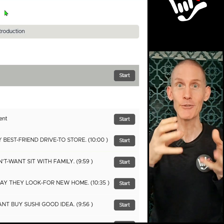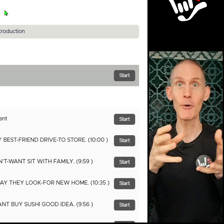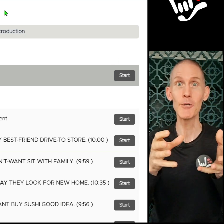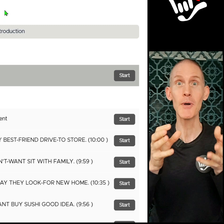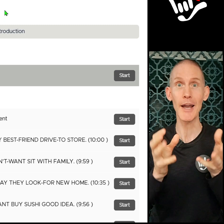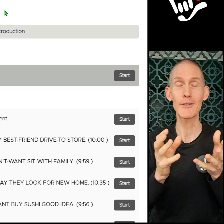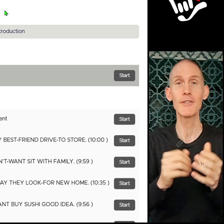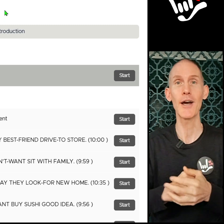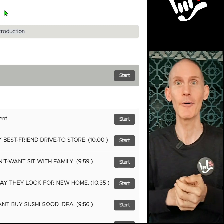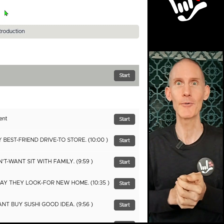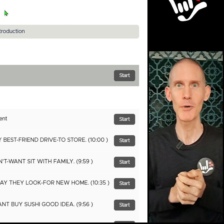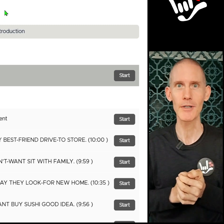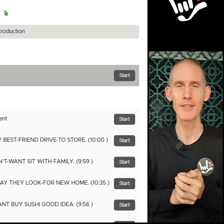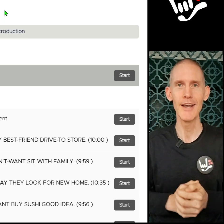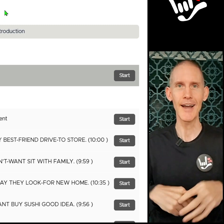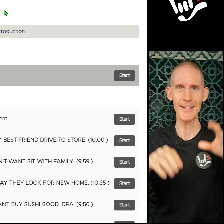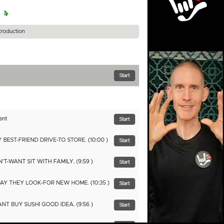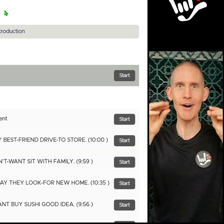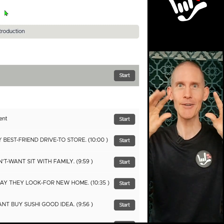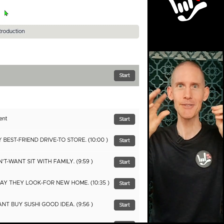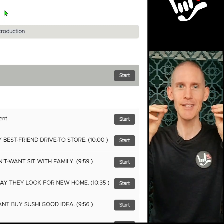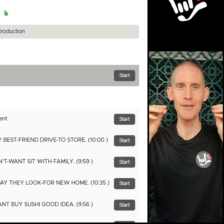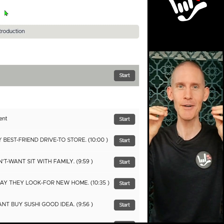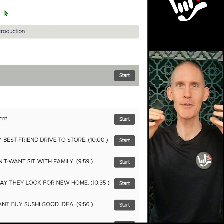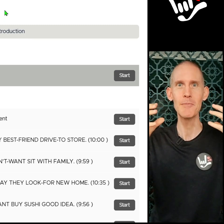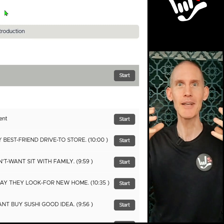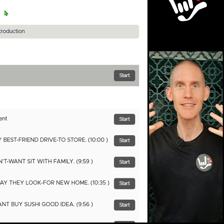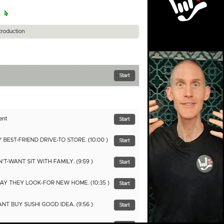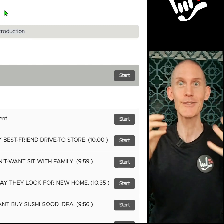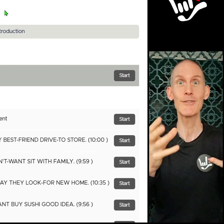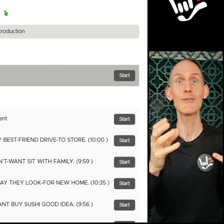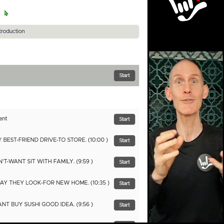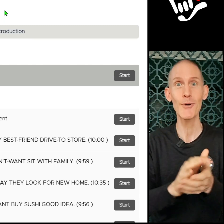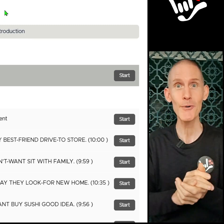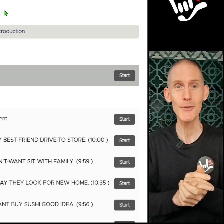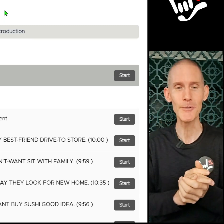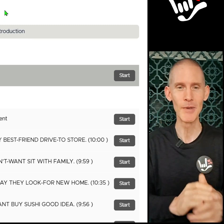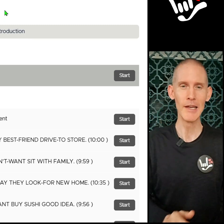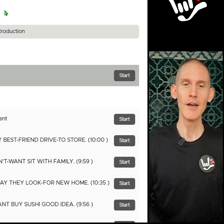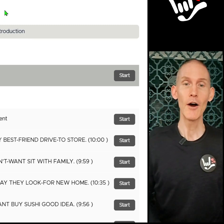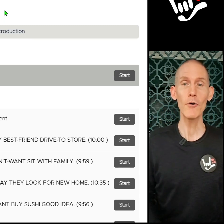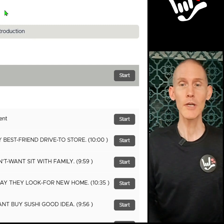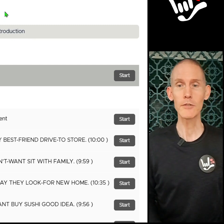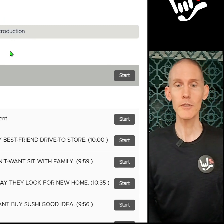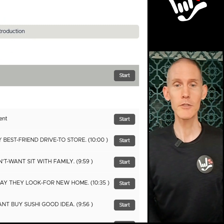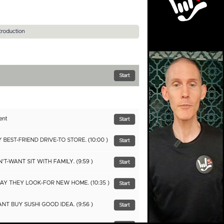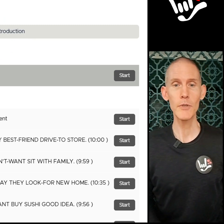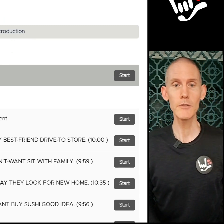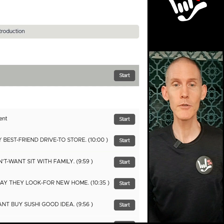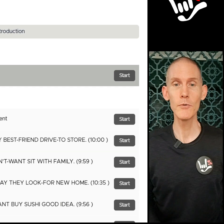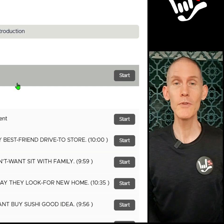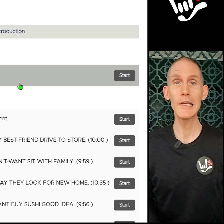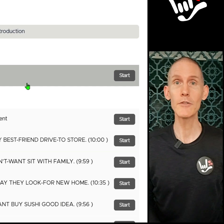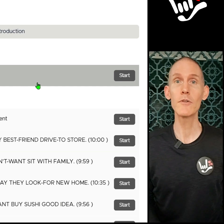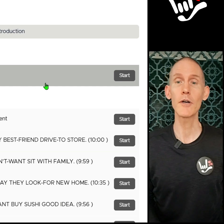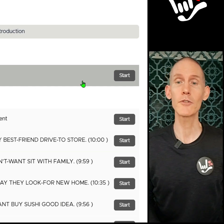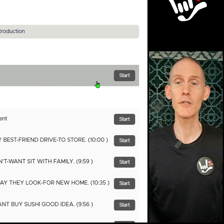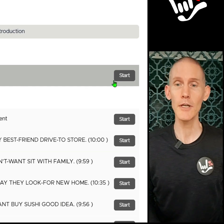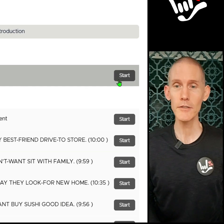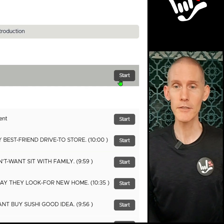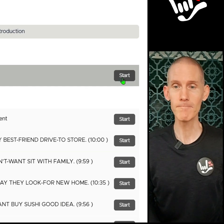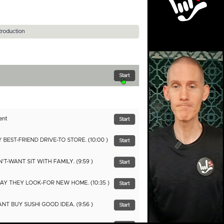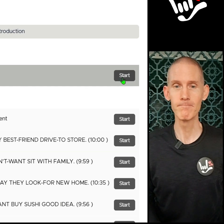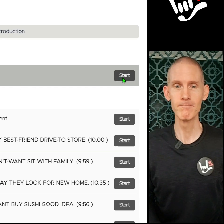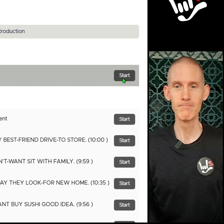in and show you actually how it works. I can talk all day long, but it makes sense to just show you. Okay, so let's jump into the